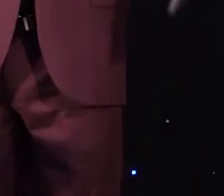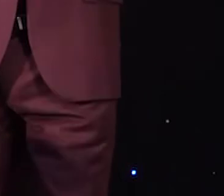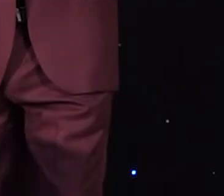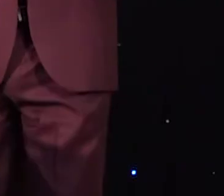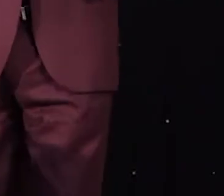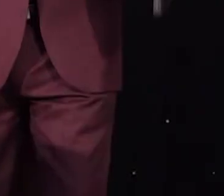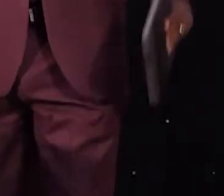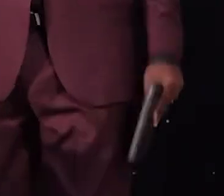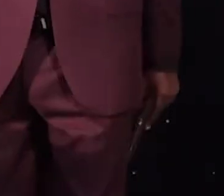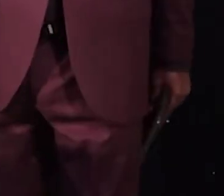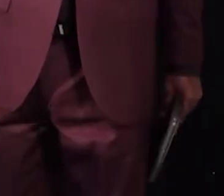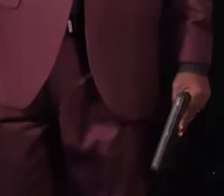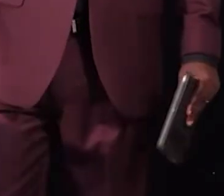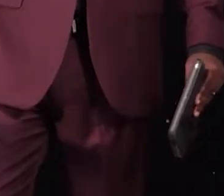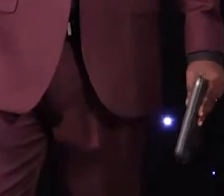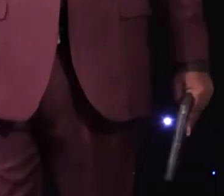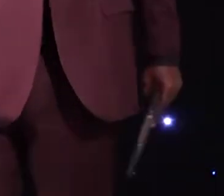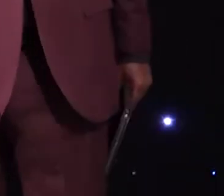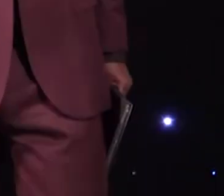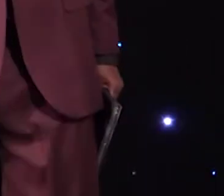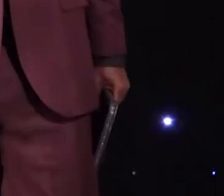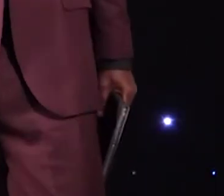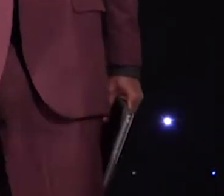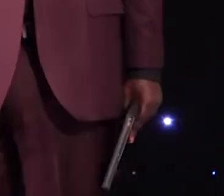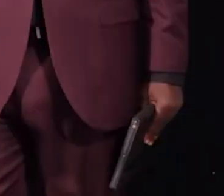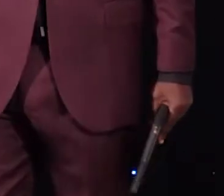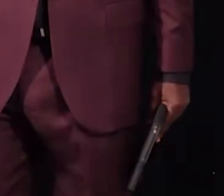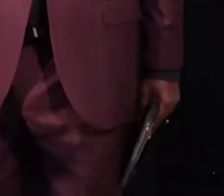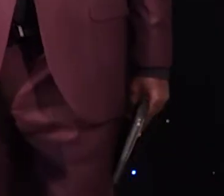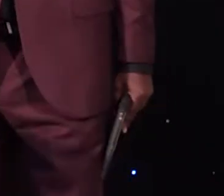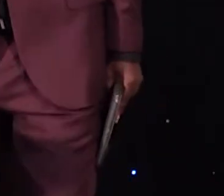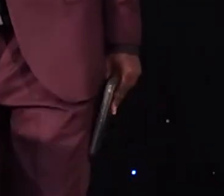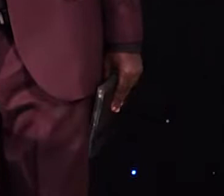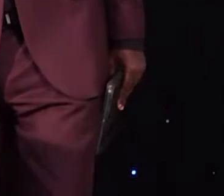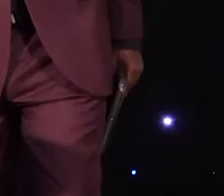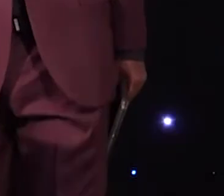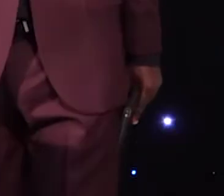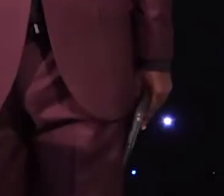Se obe boye ngasendia, obe boye ni Christo Yesu asendia.